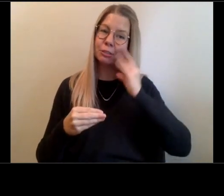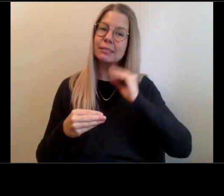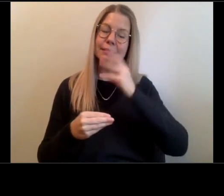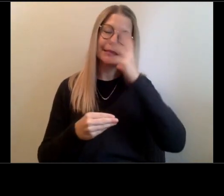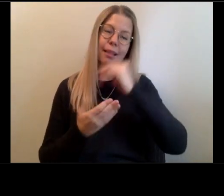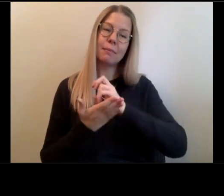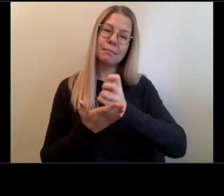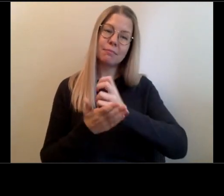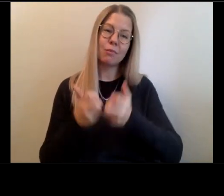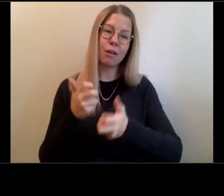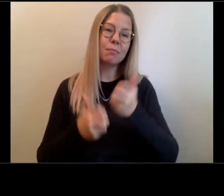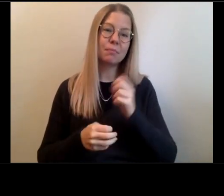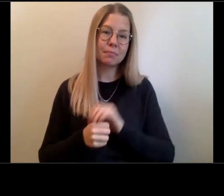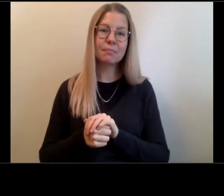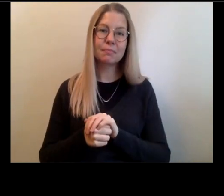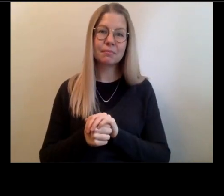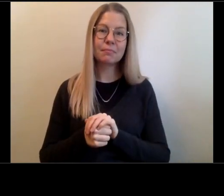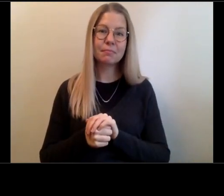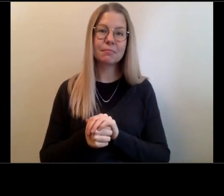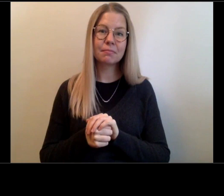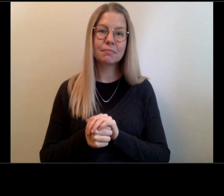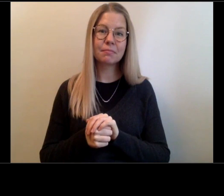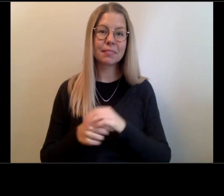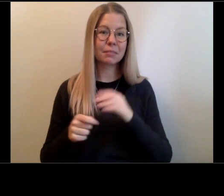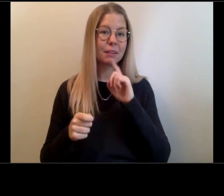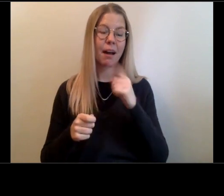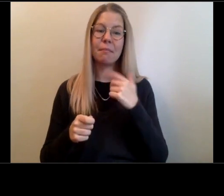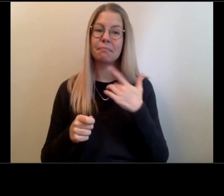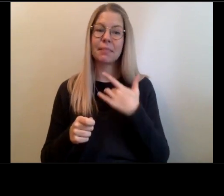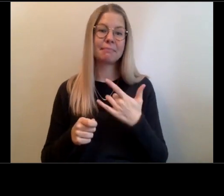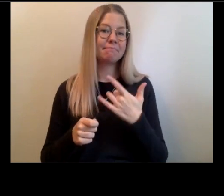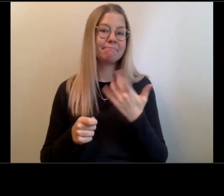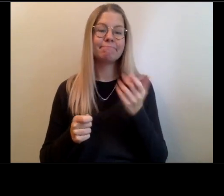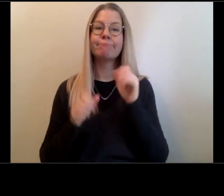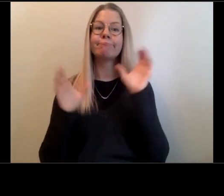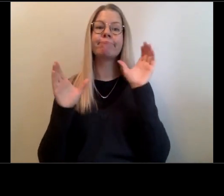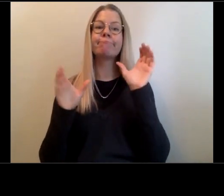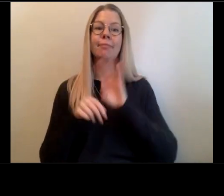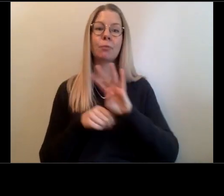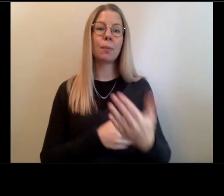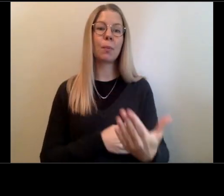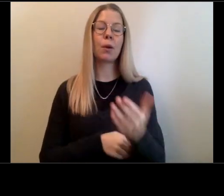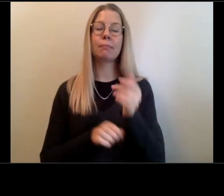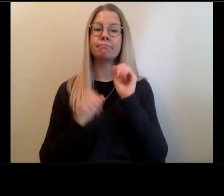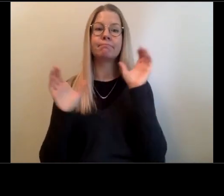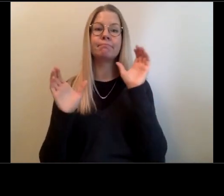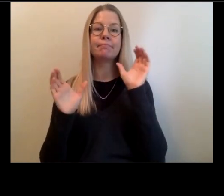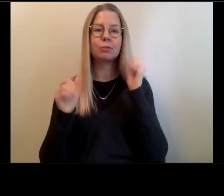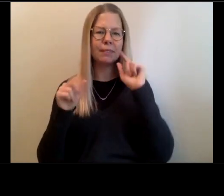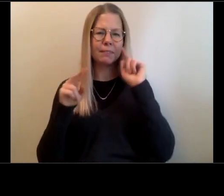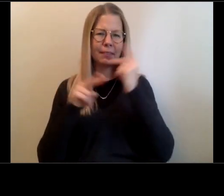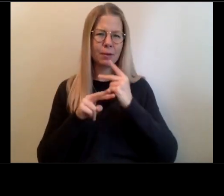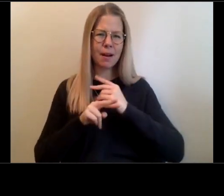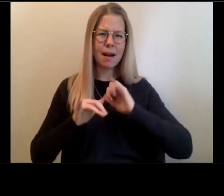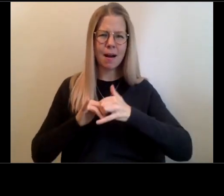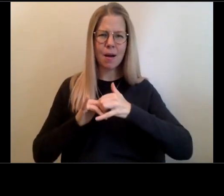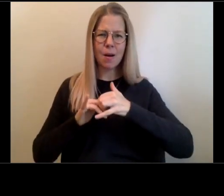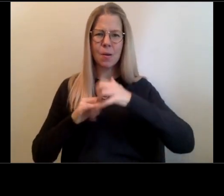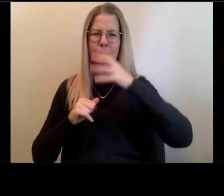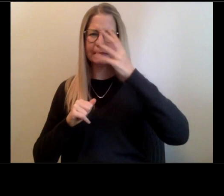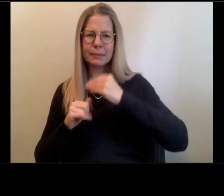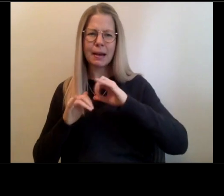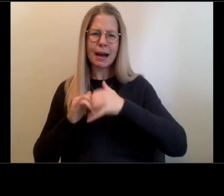because I had to go to the hospital, but just because I'm awake, trying to figure out what to do. There are weird things